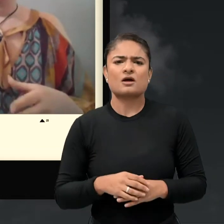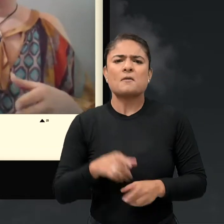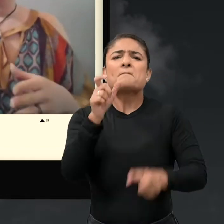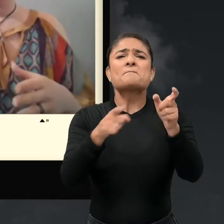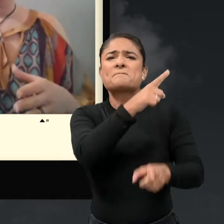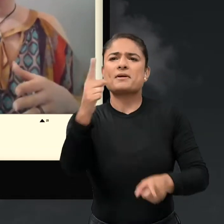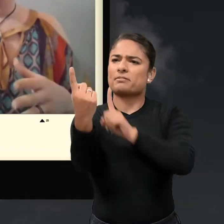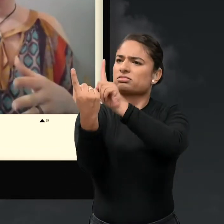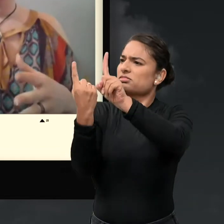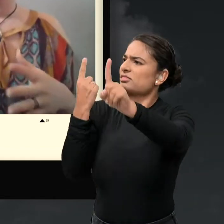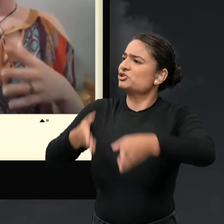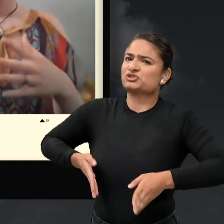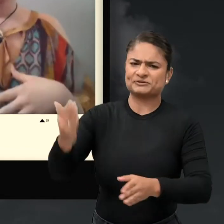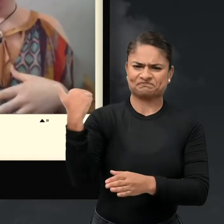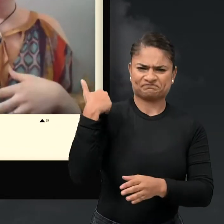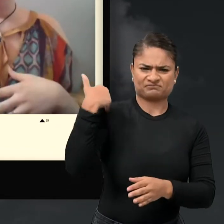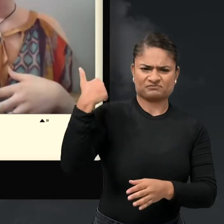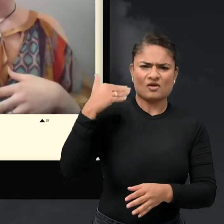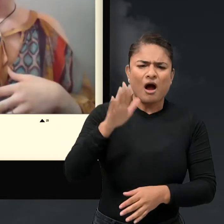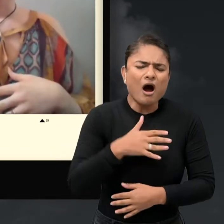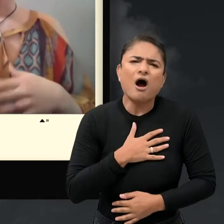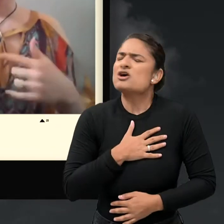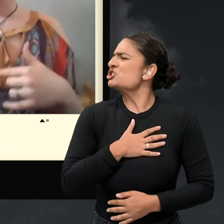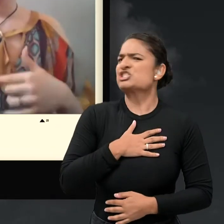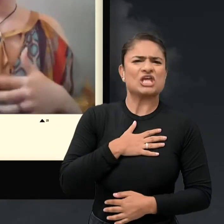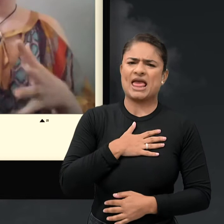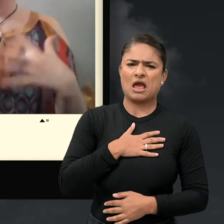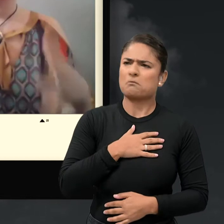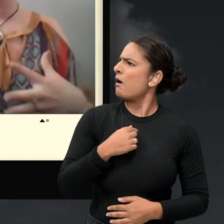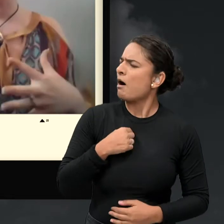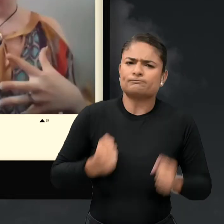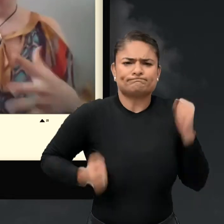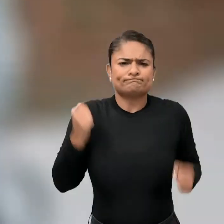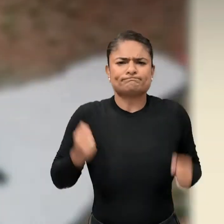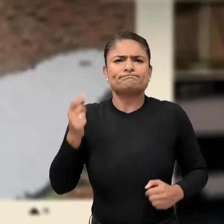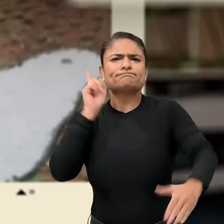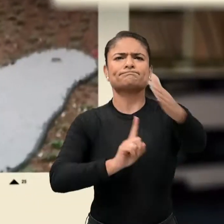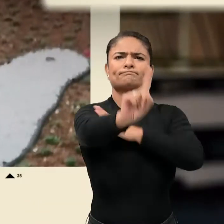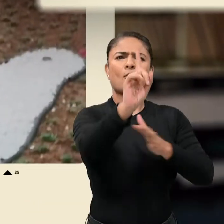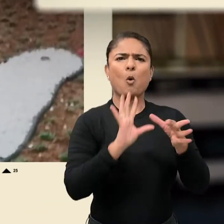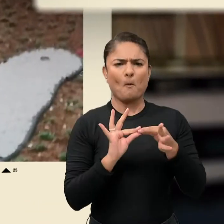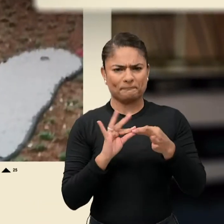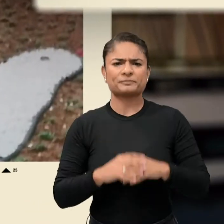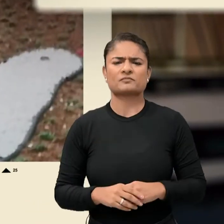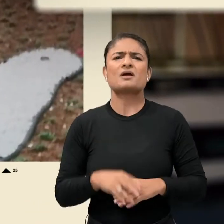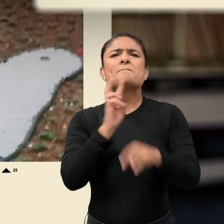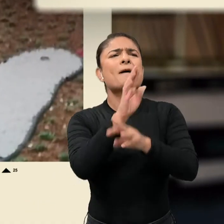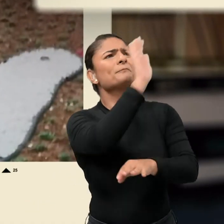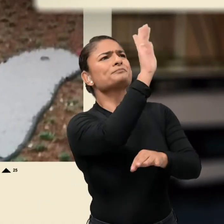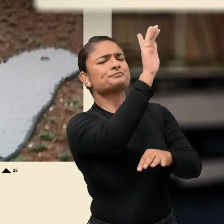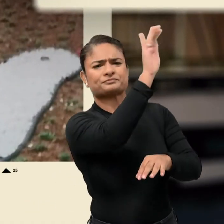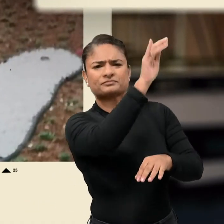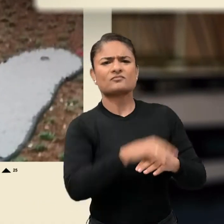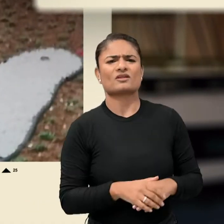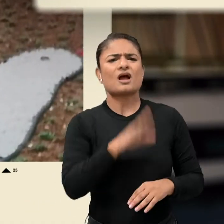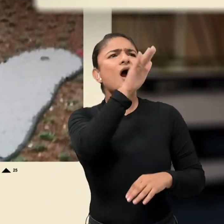lady in the street in the village said, "Oh, shame," walking past me, and I run home and I tell my mom, "Mom, look